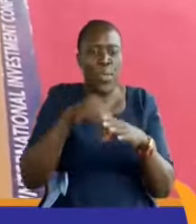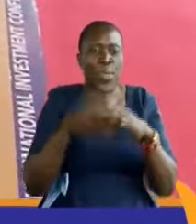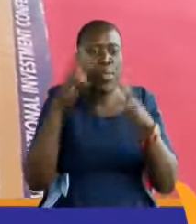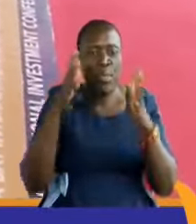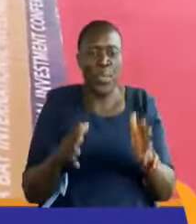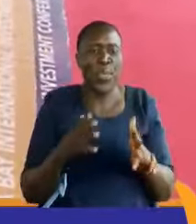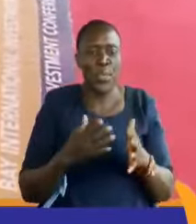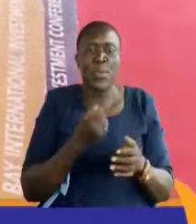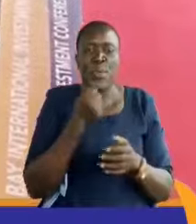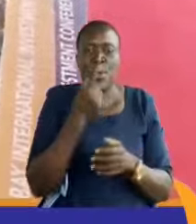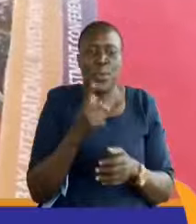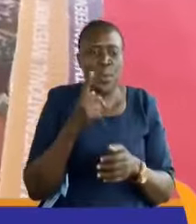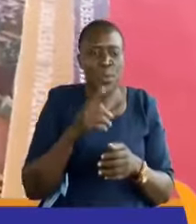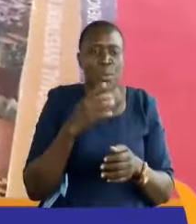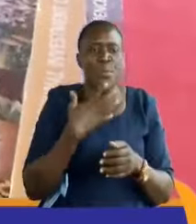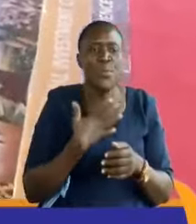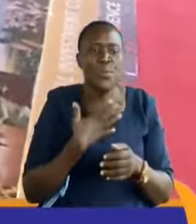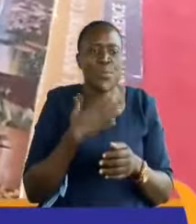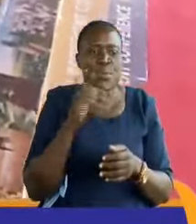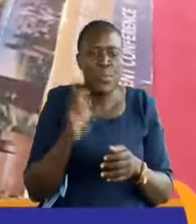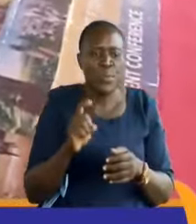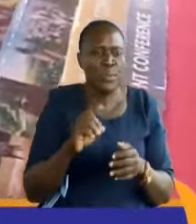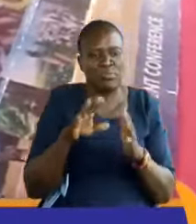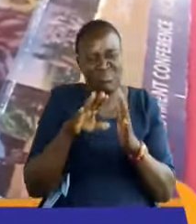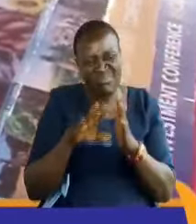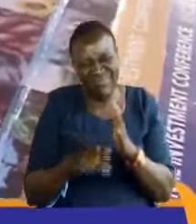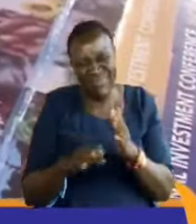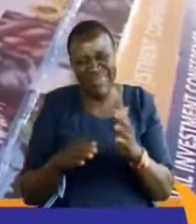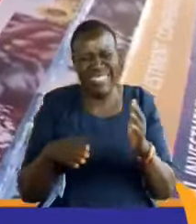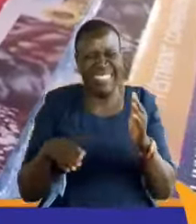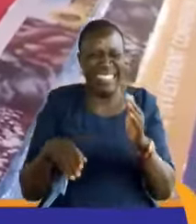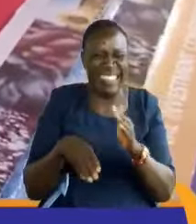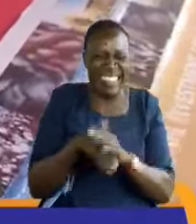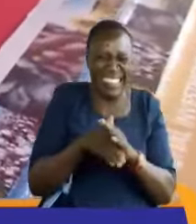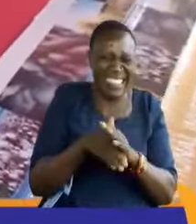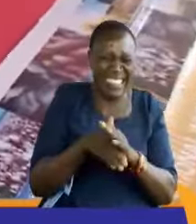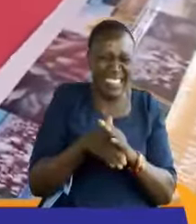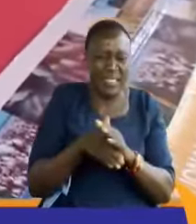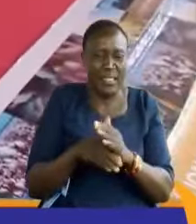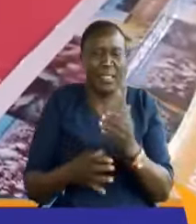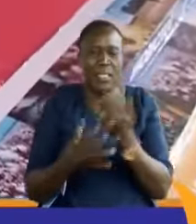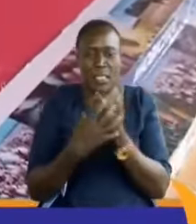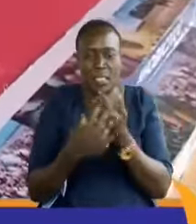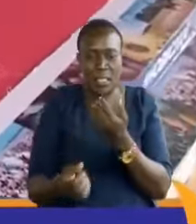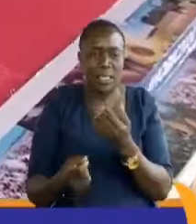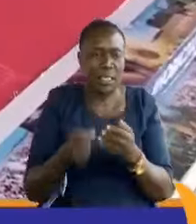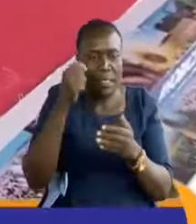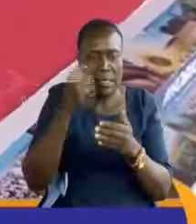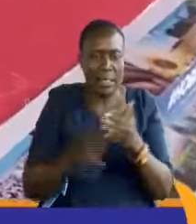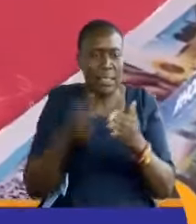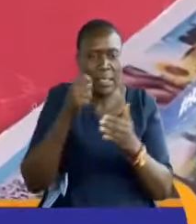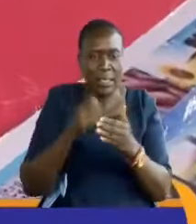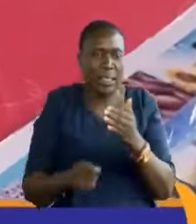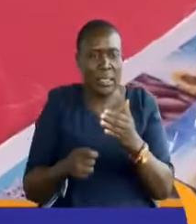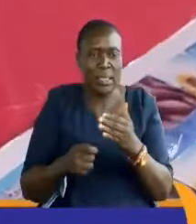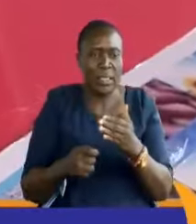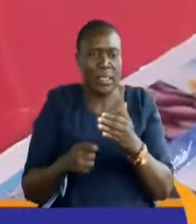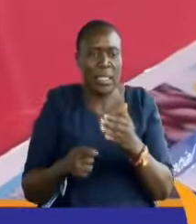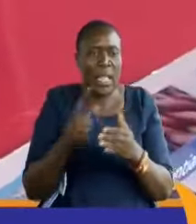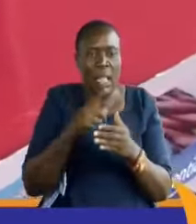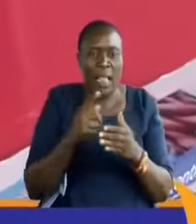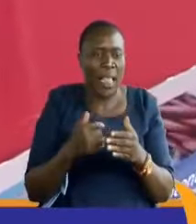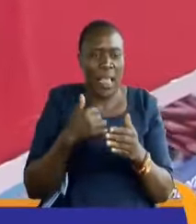to ensure that we reduce the tariffs and barriers, the duplication of taxes. A typical hotel